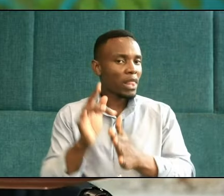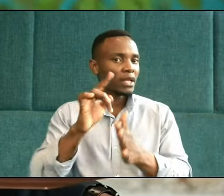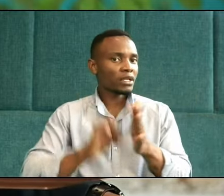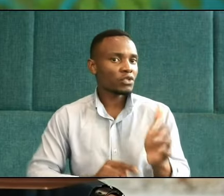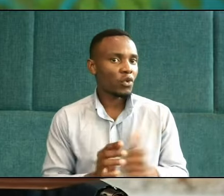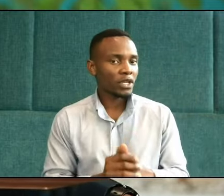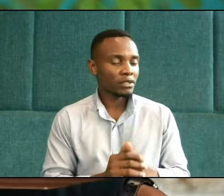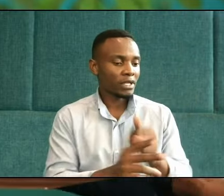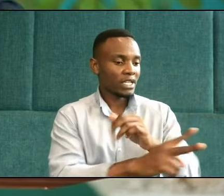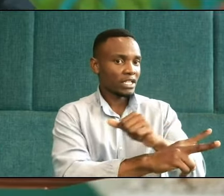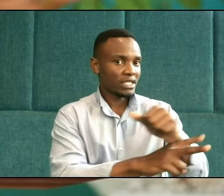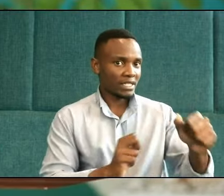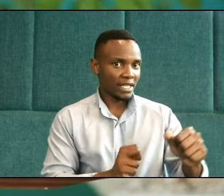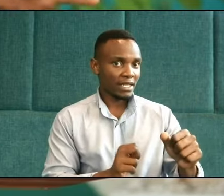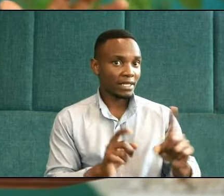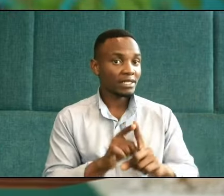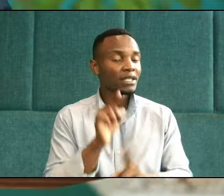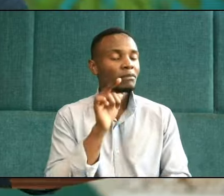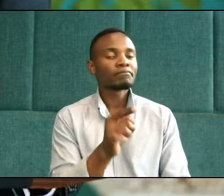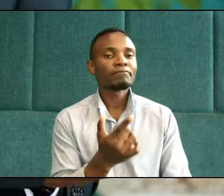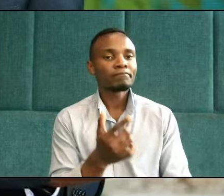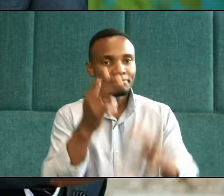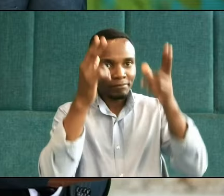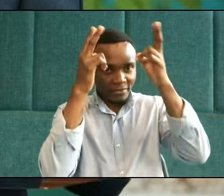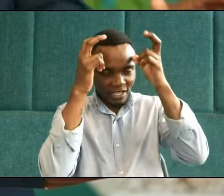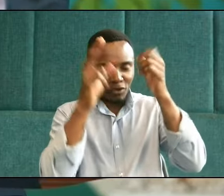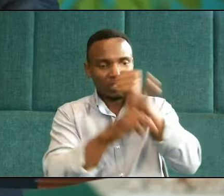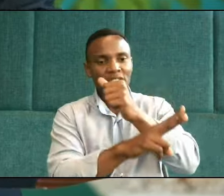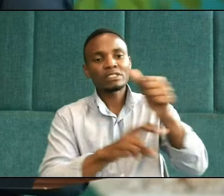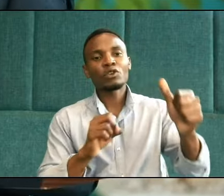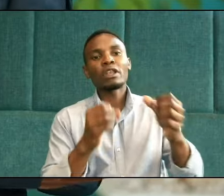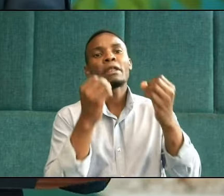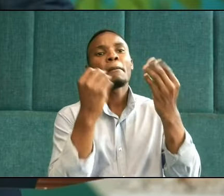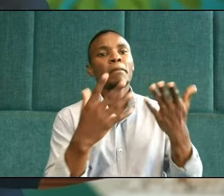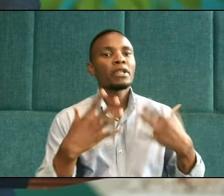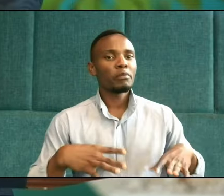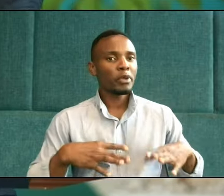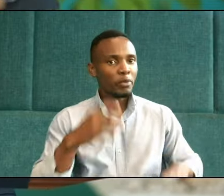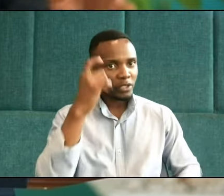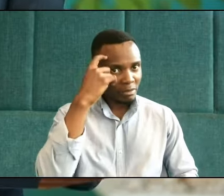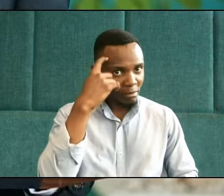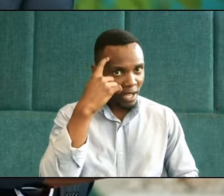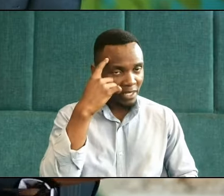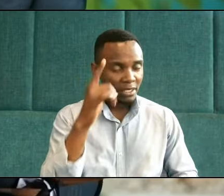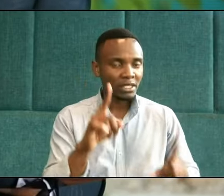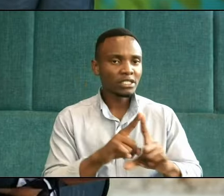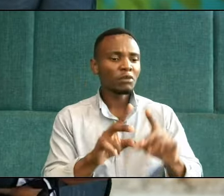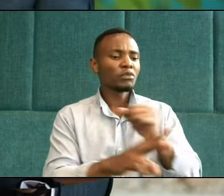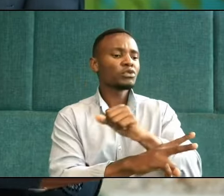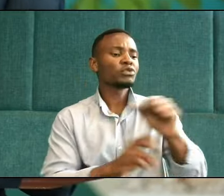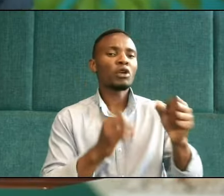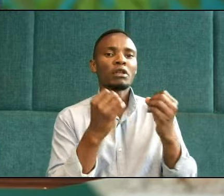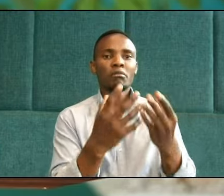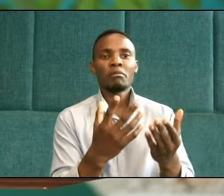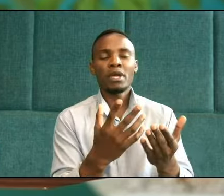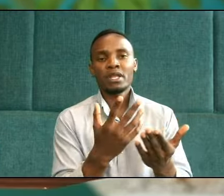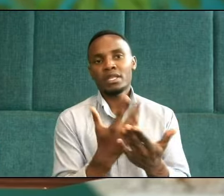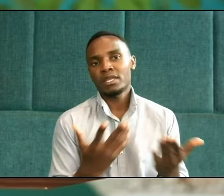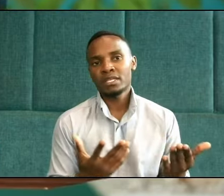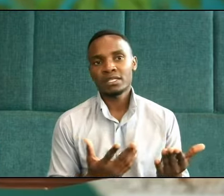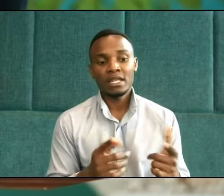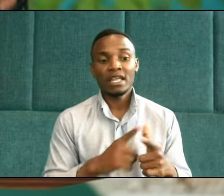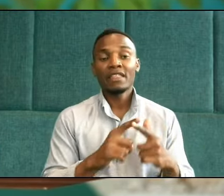steal. And he has stolen many of us, our minds, our money, and everything. And then after